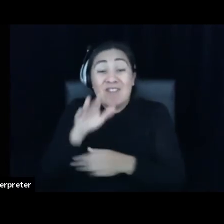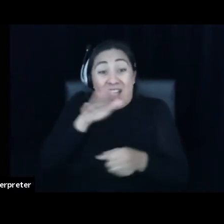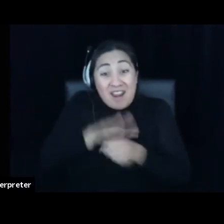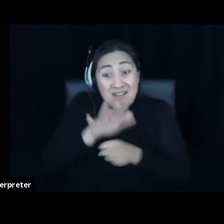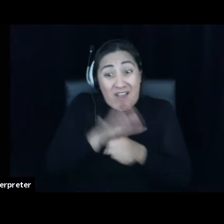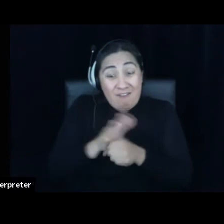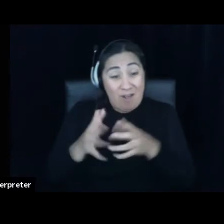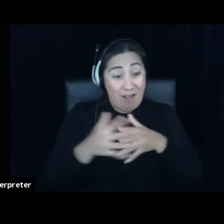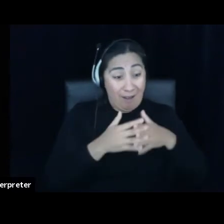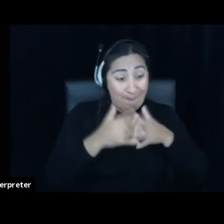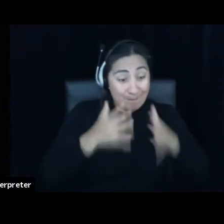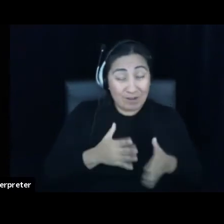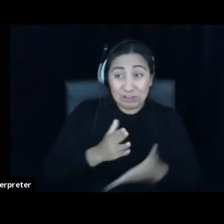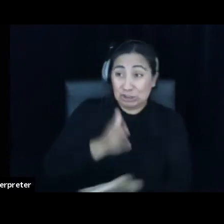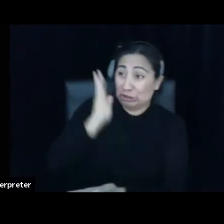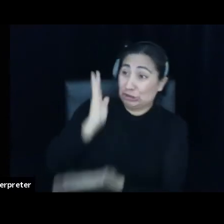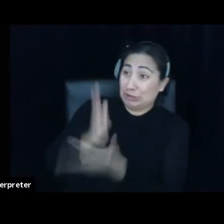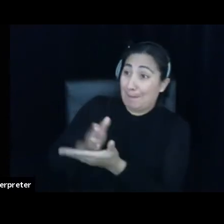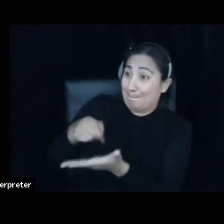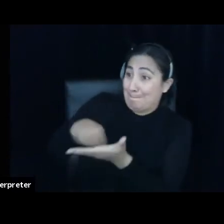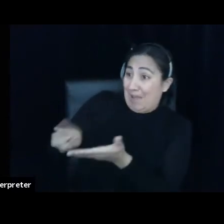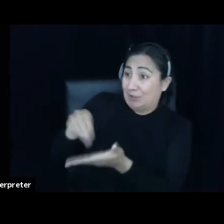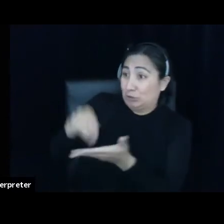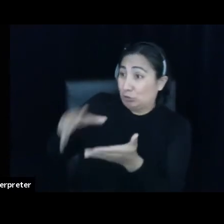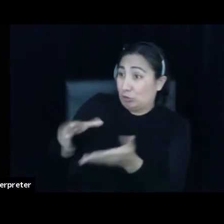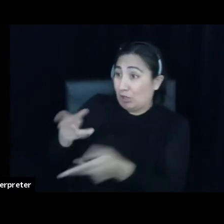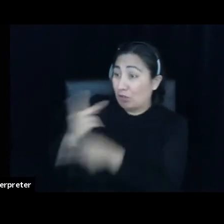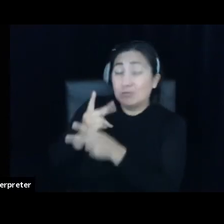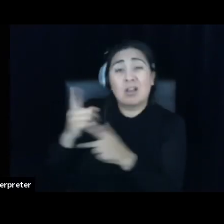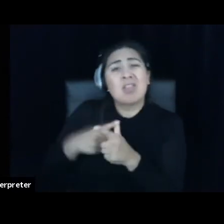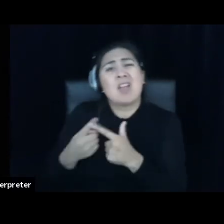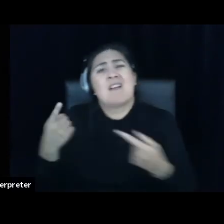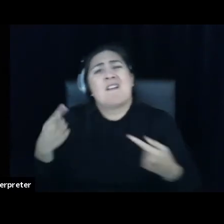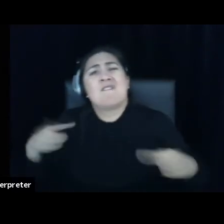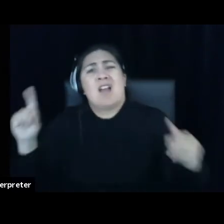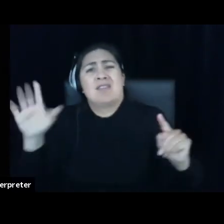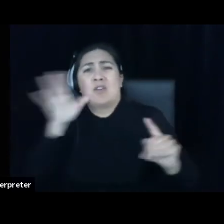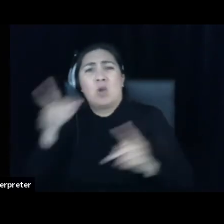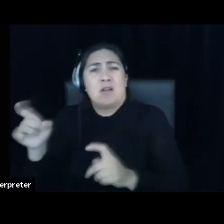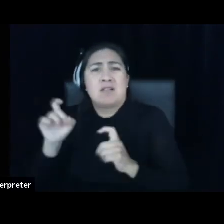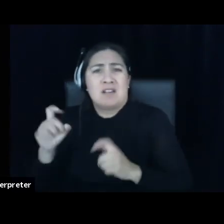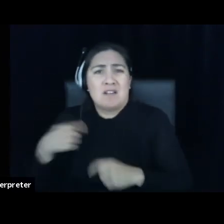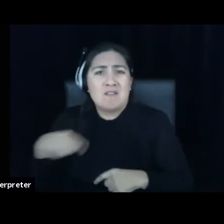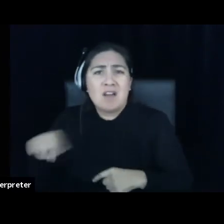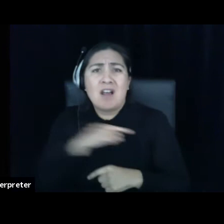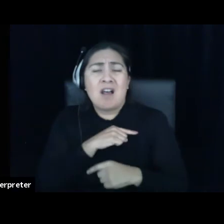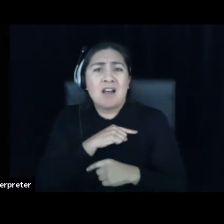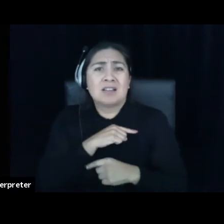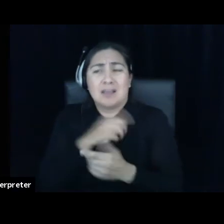give borrowers the terms and rates we should have been getting all along.